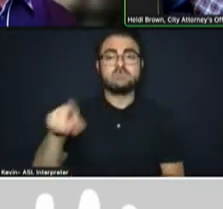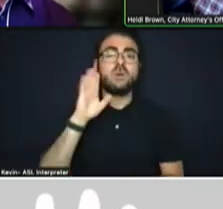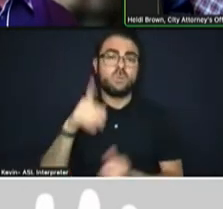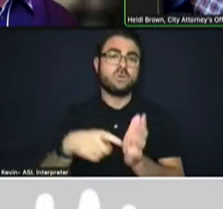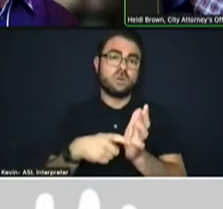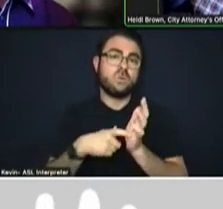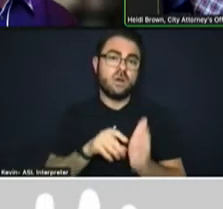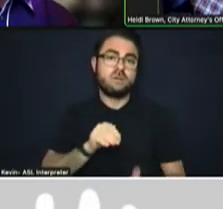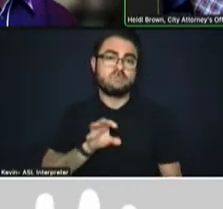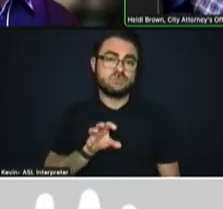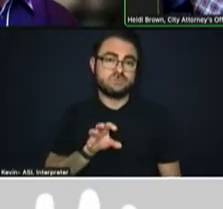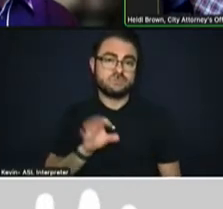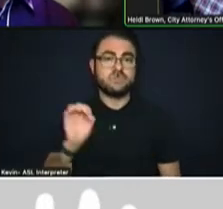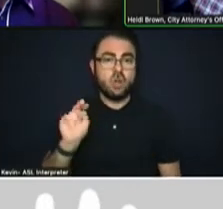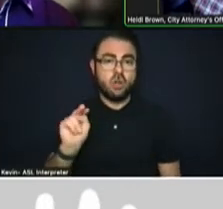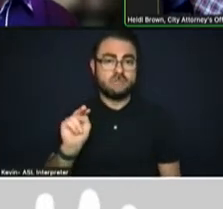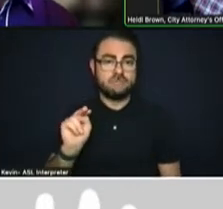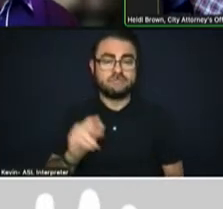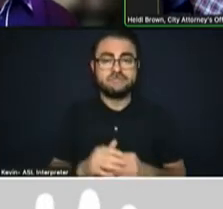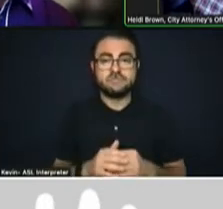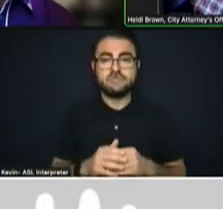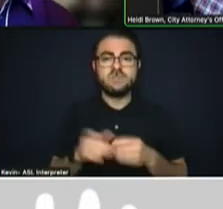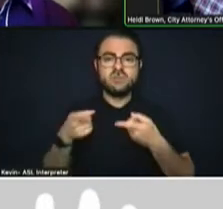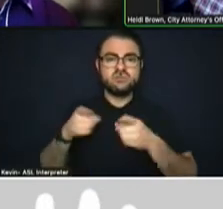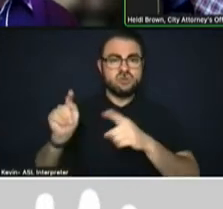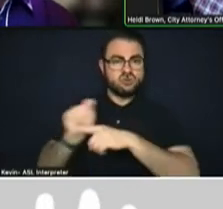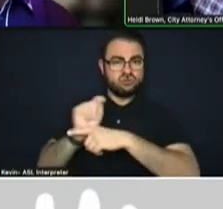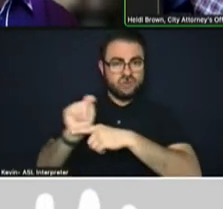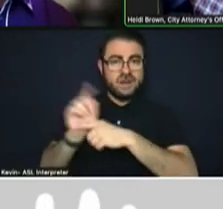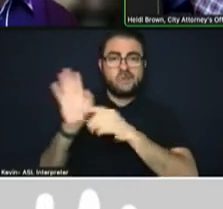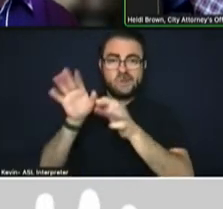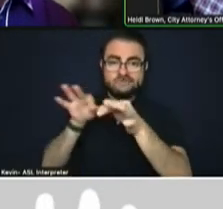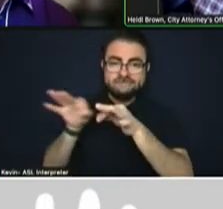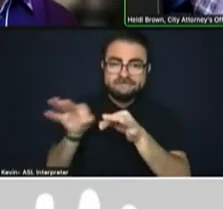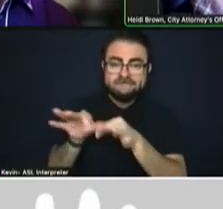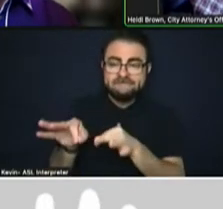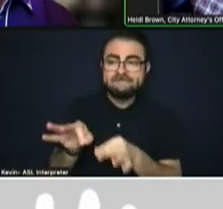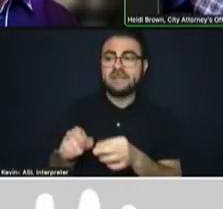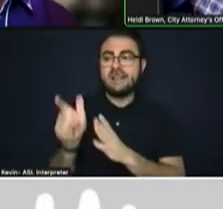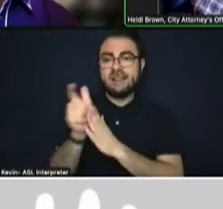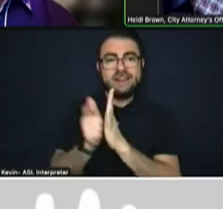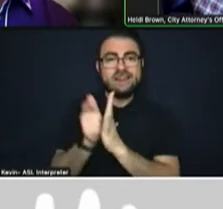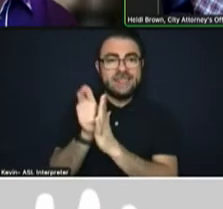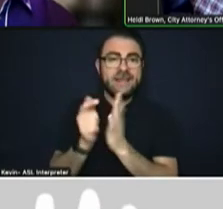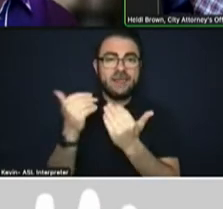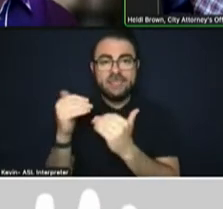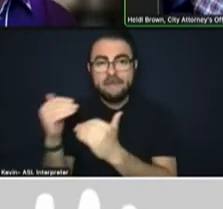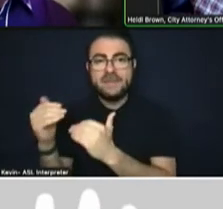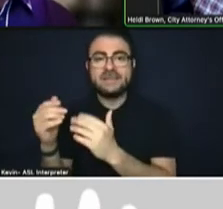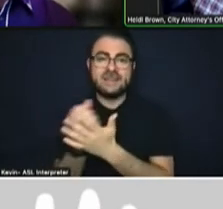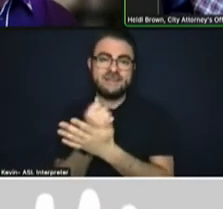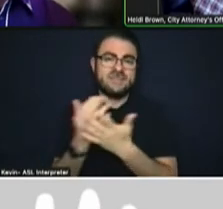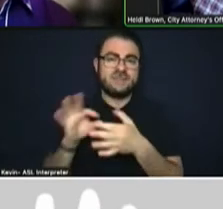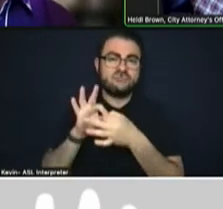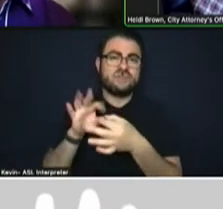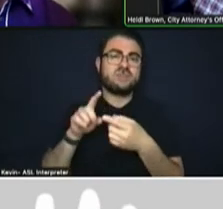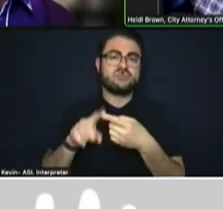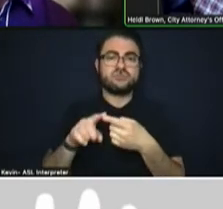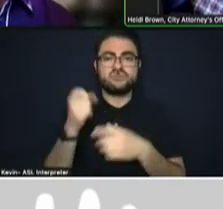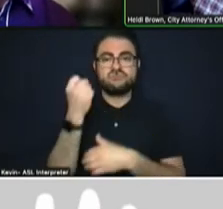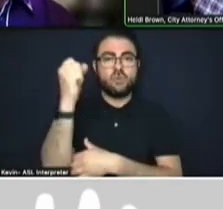And we'll address that during training to make sure that officers understand what the legal limitations are around turning on cameras during